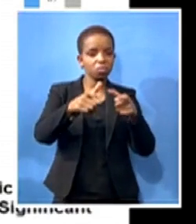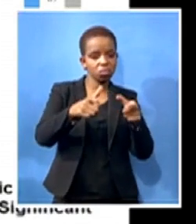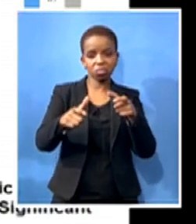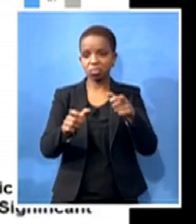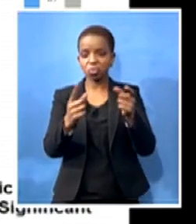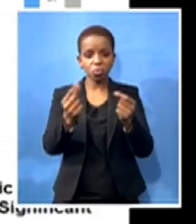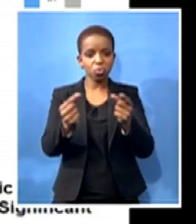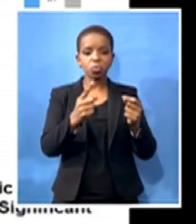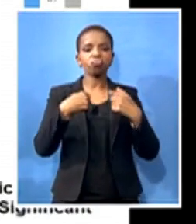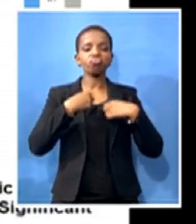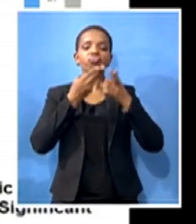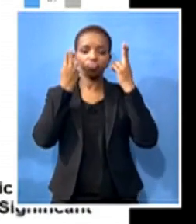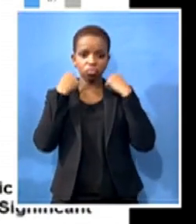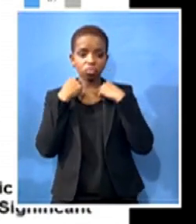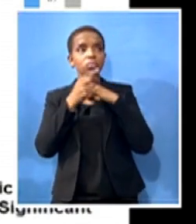by age group.